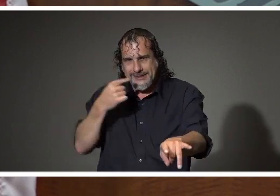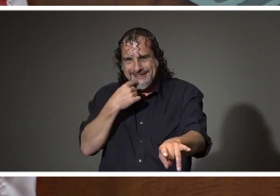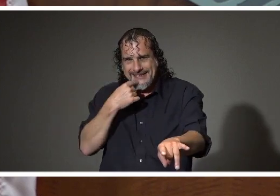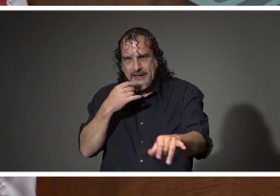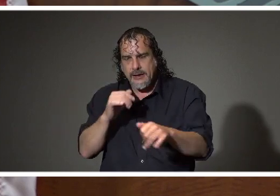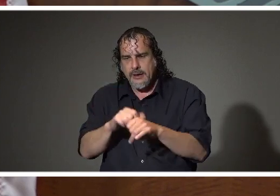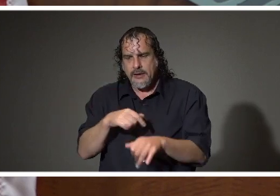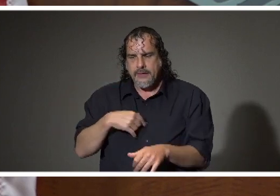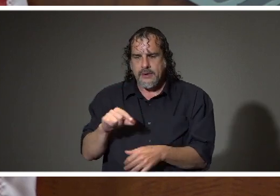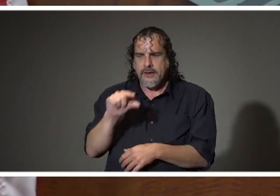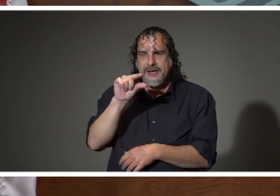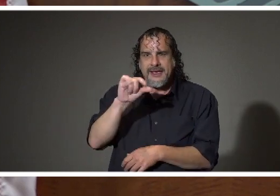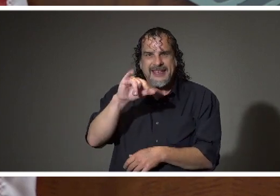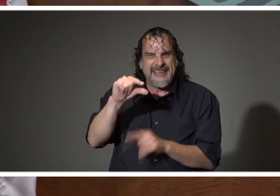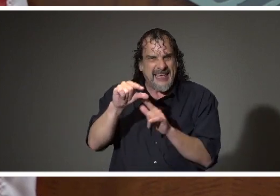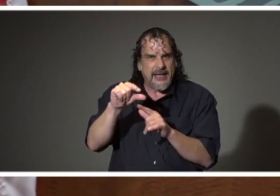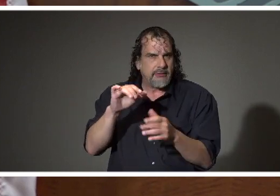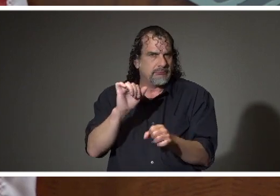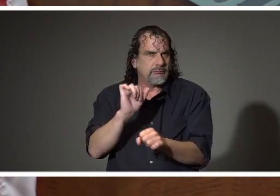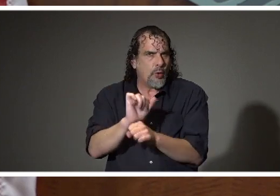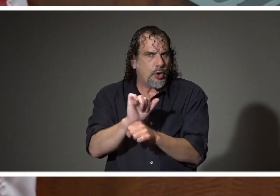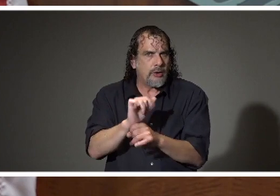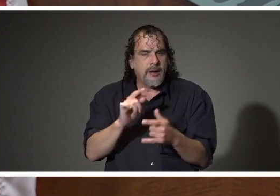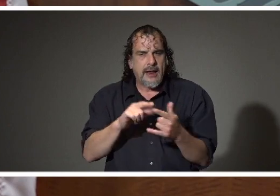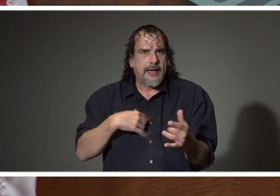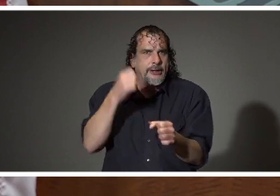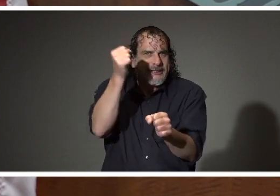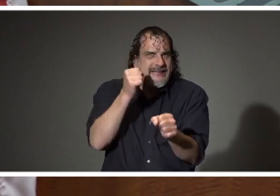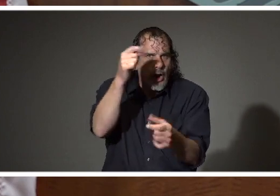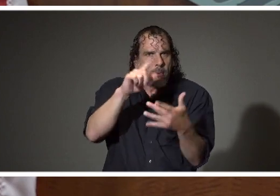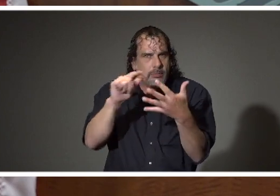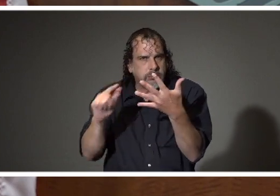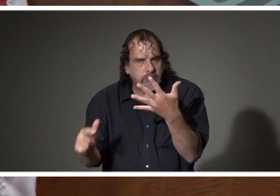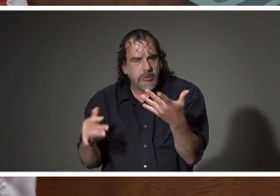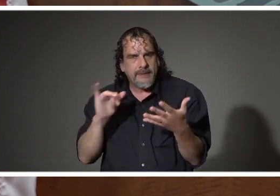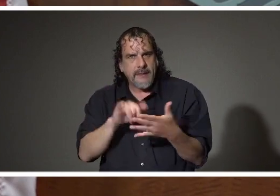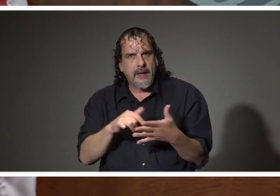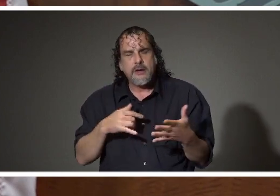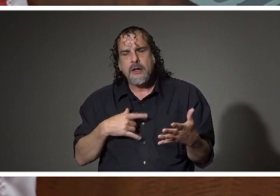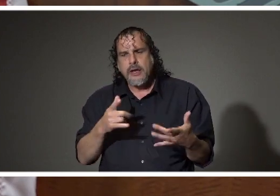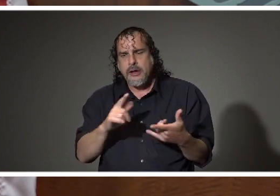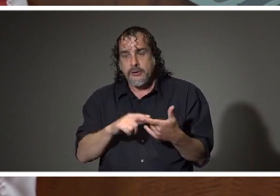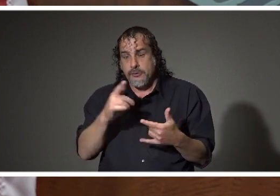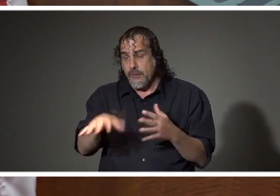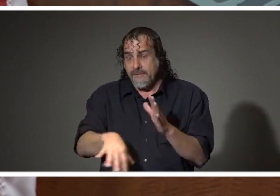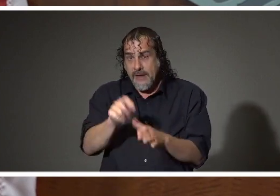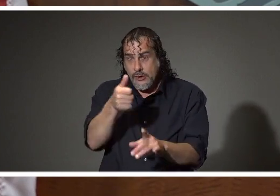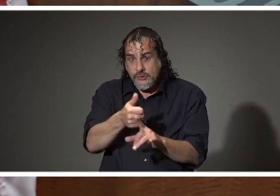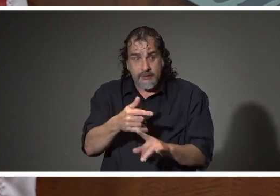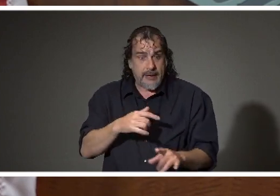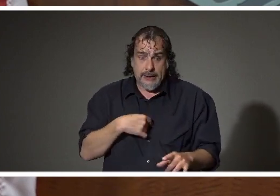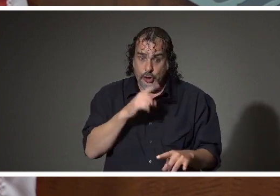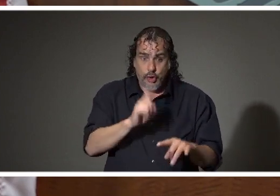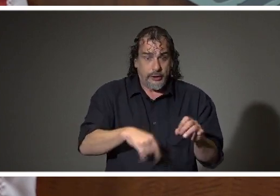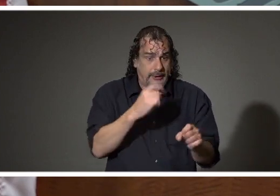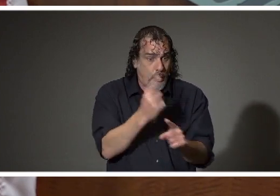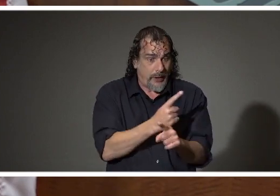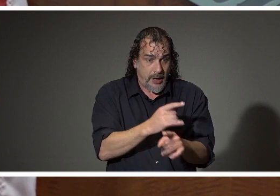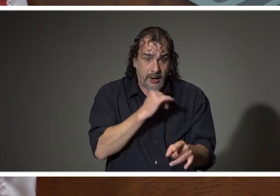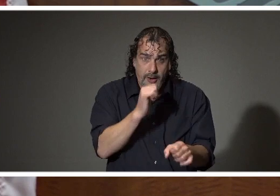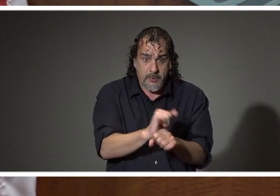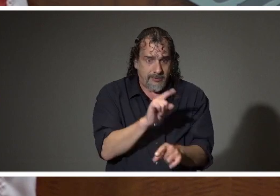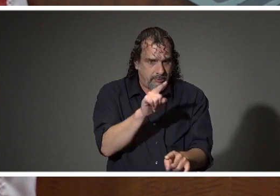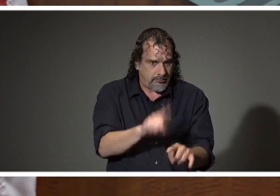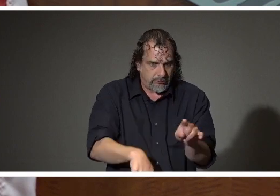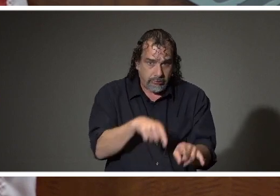the gig economy workers. You may also find yourself eligible if you were ineligible for the regular unemployment